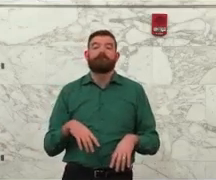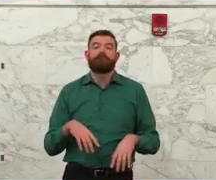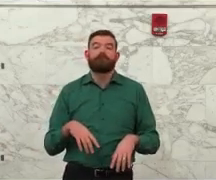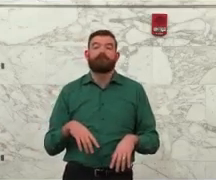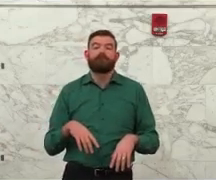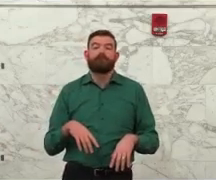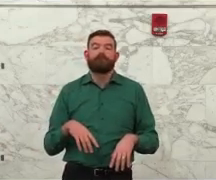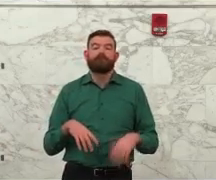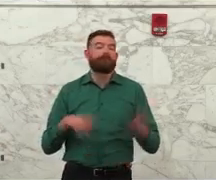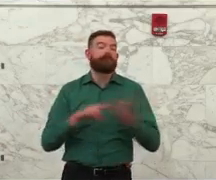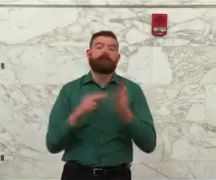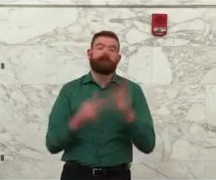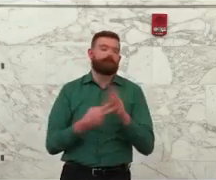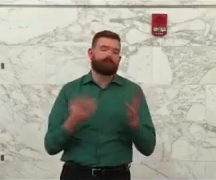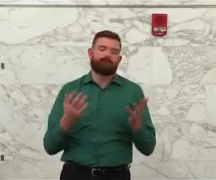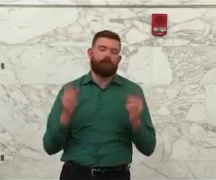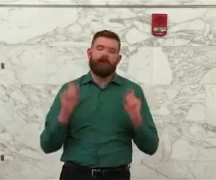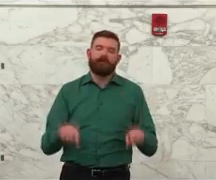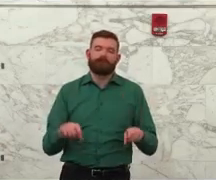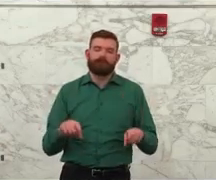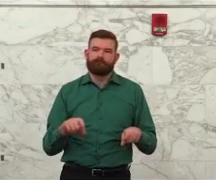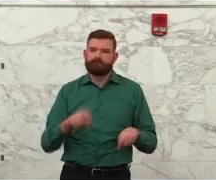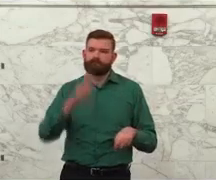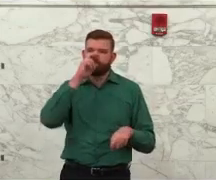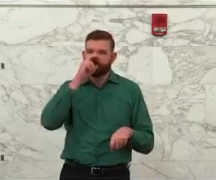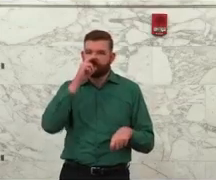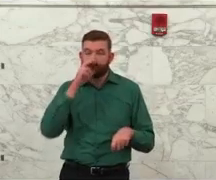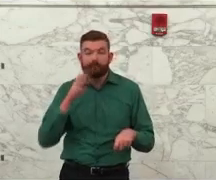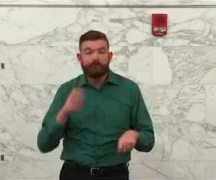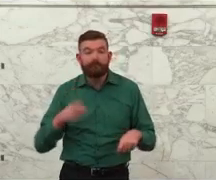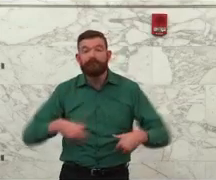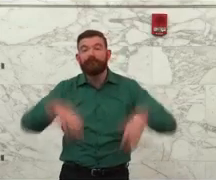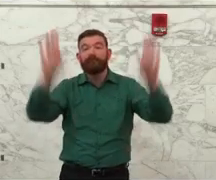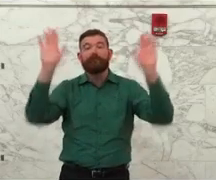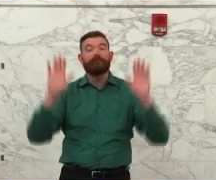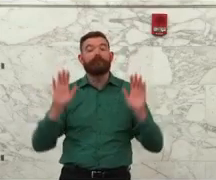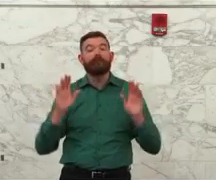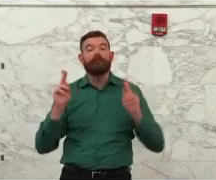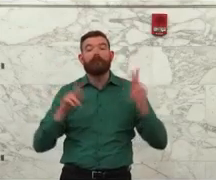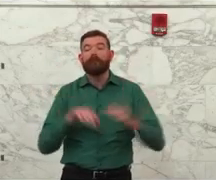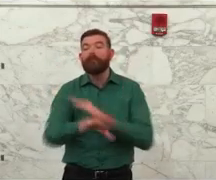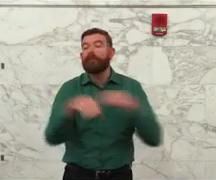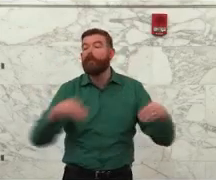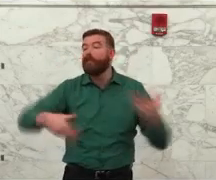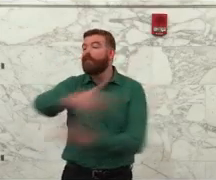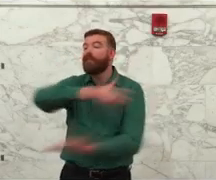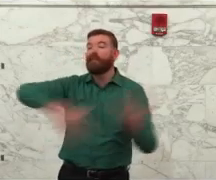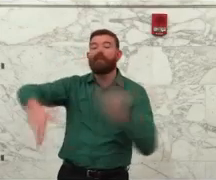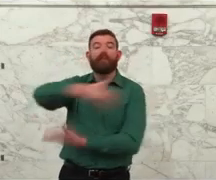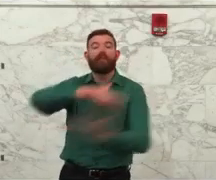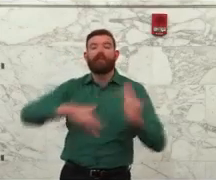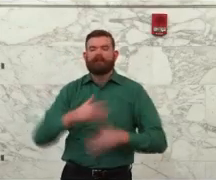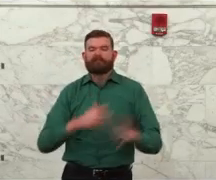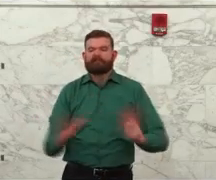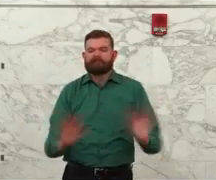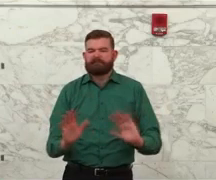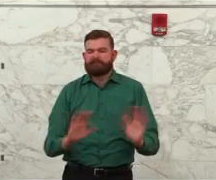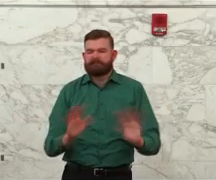now barred. That we will, with Pat and his brothers and sisters in law enforcement, will aggressively